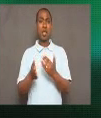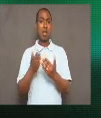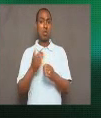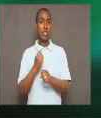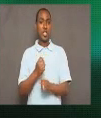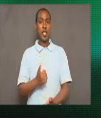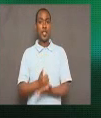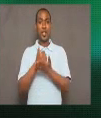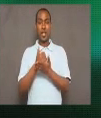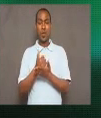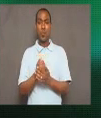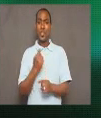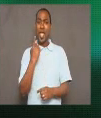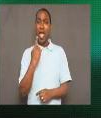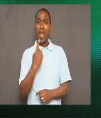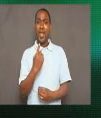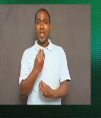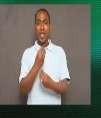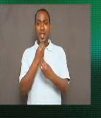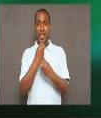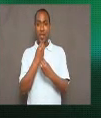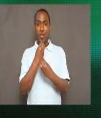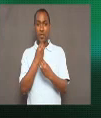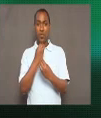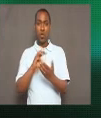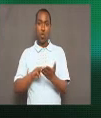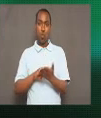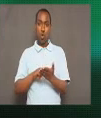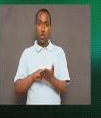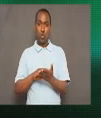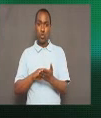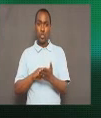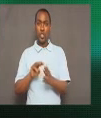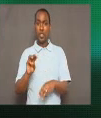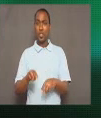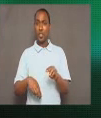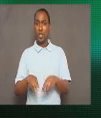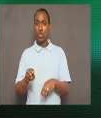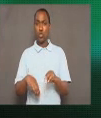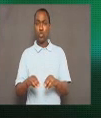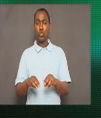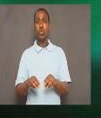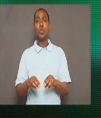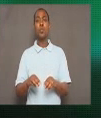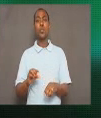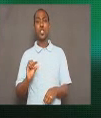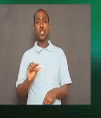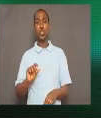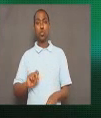Once the food molecules have completed their journey through the small